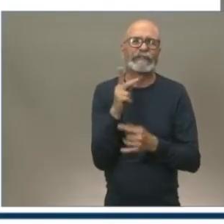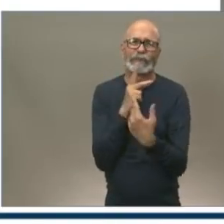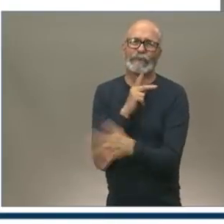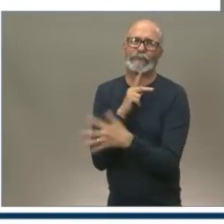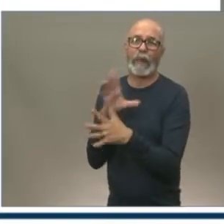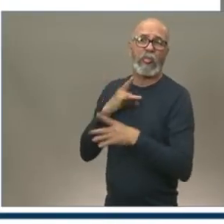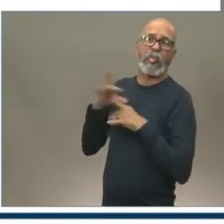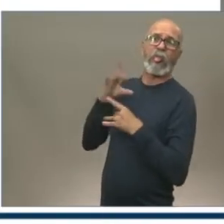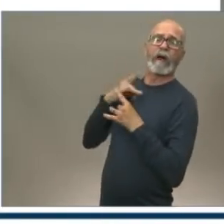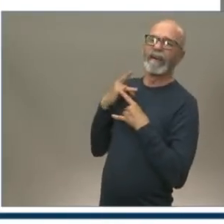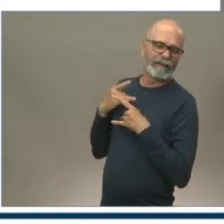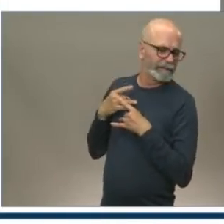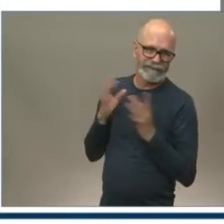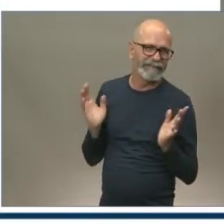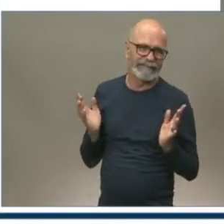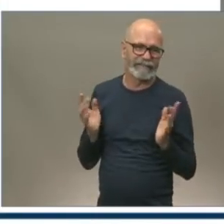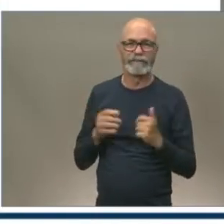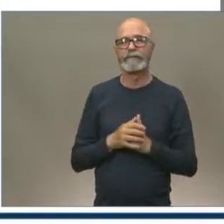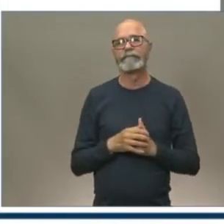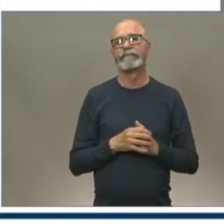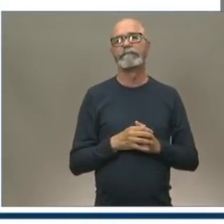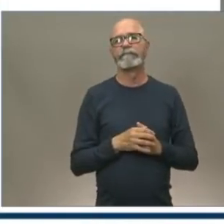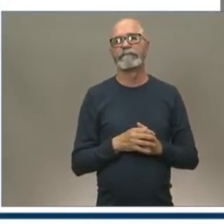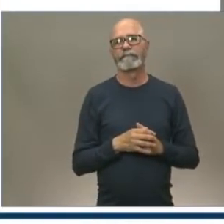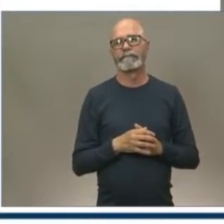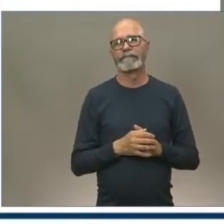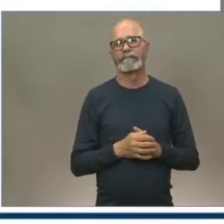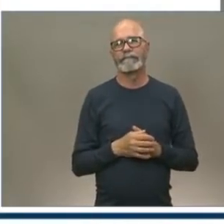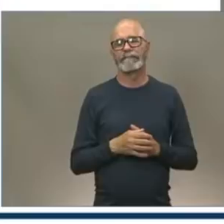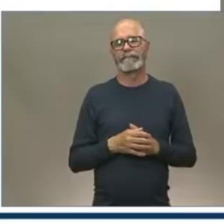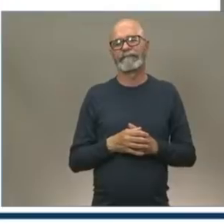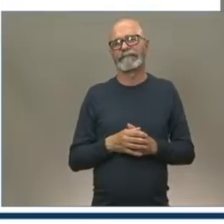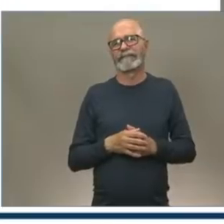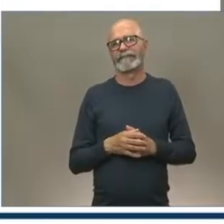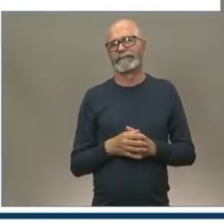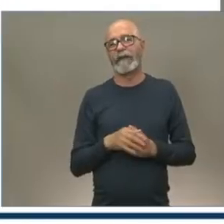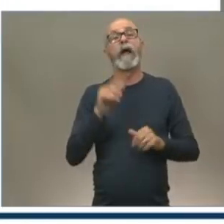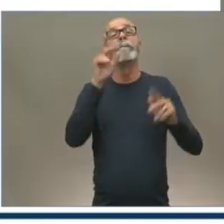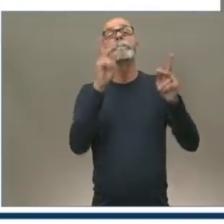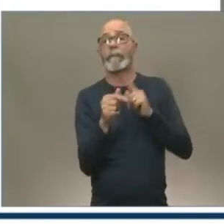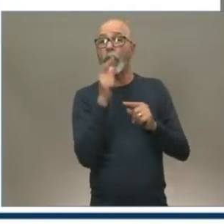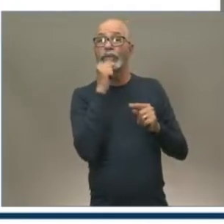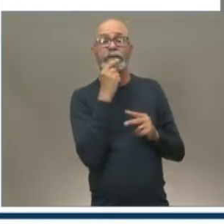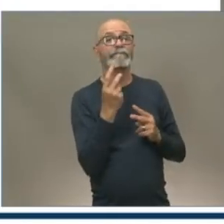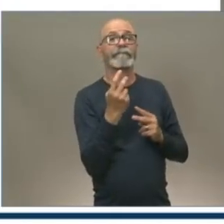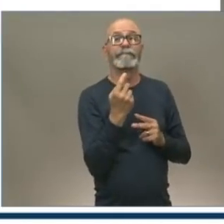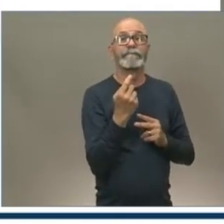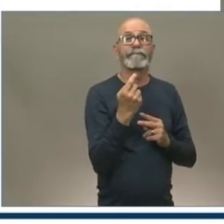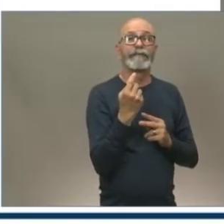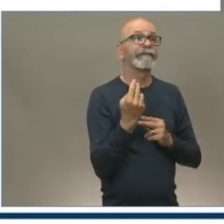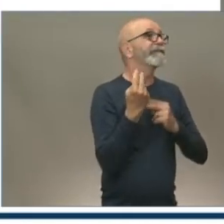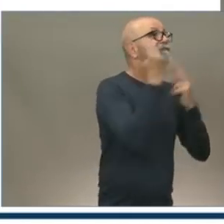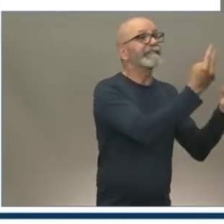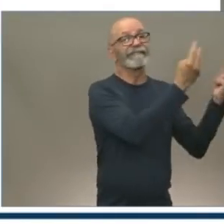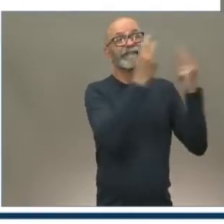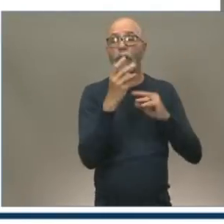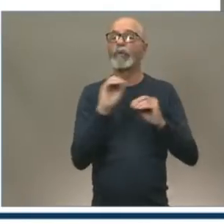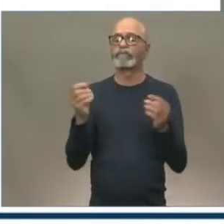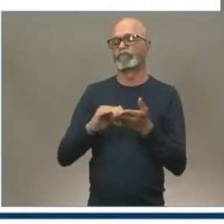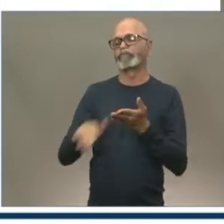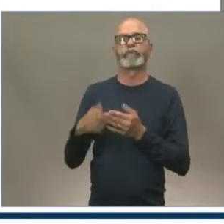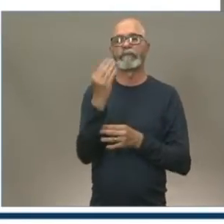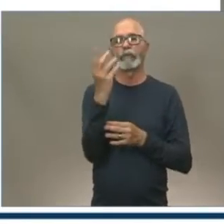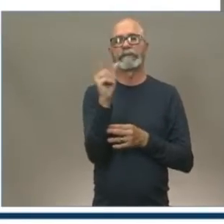exempted under the public health order can also enter or return to Nova Scotia without isolating, but they have to follow the exempt traveler